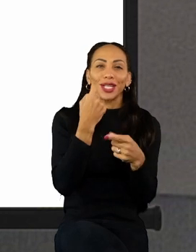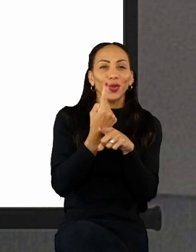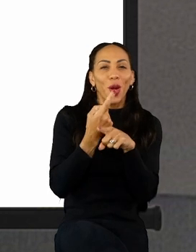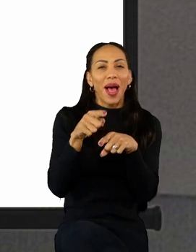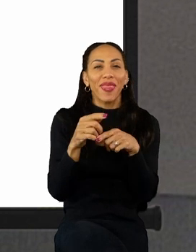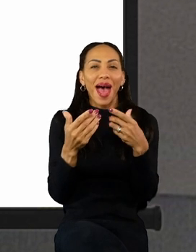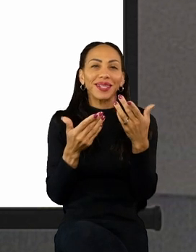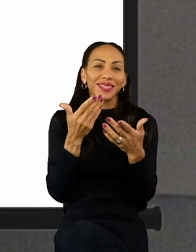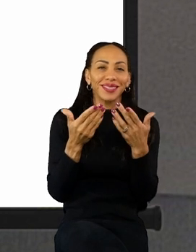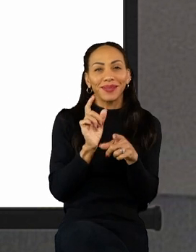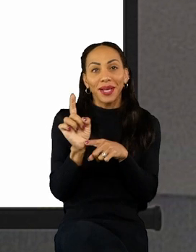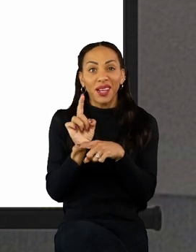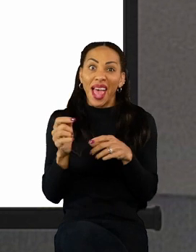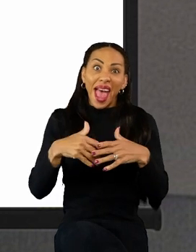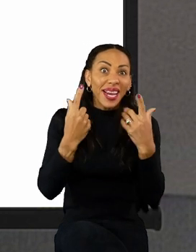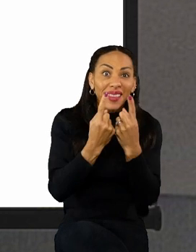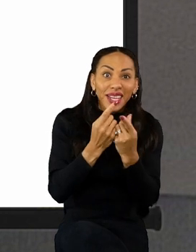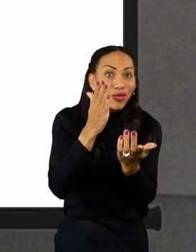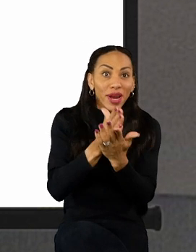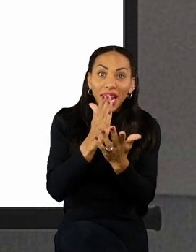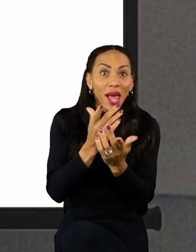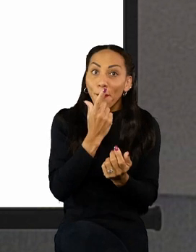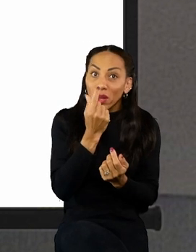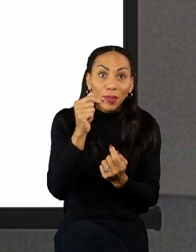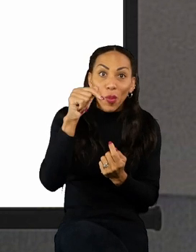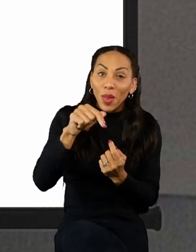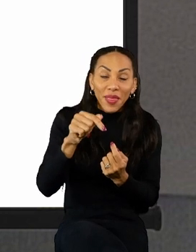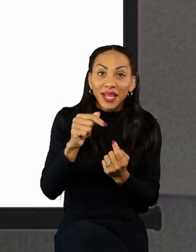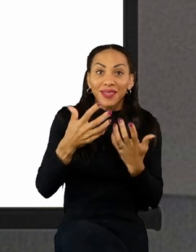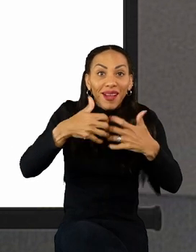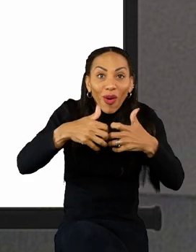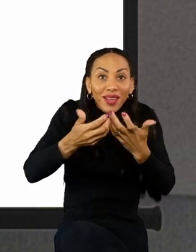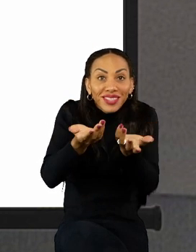We can talk about some of that in a moment, but yeah, so anything's possible.